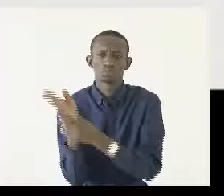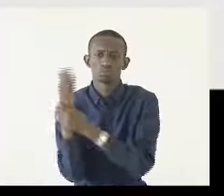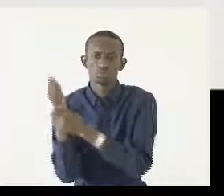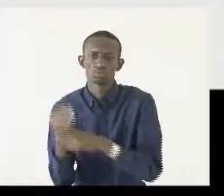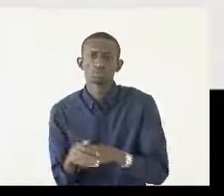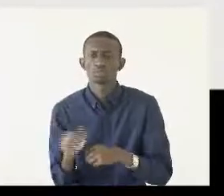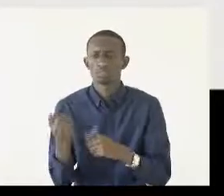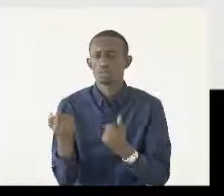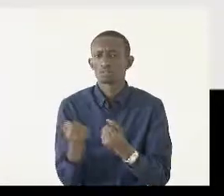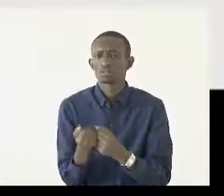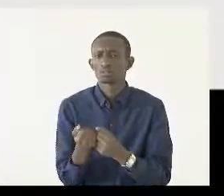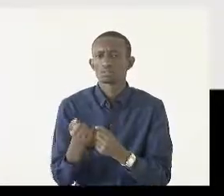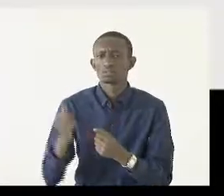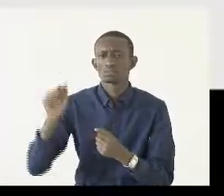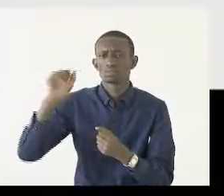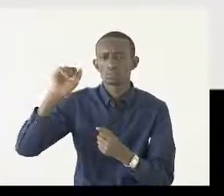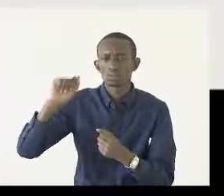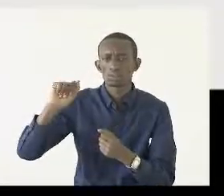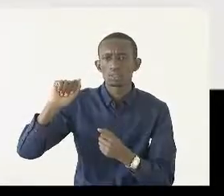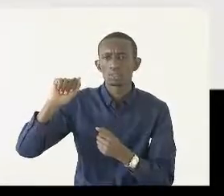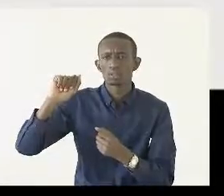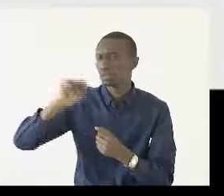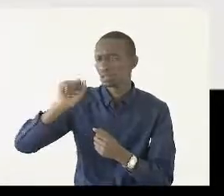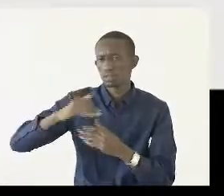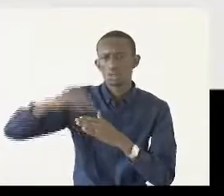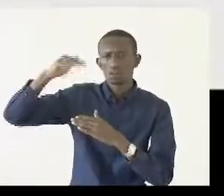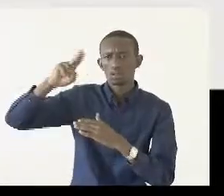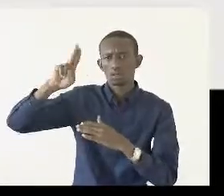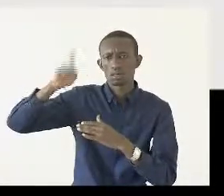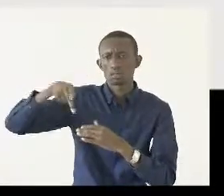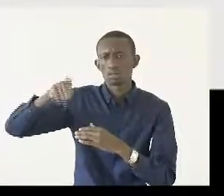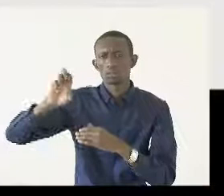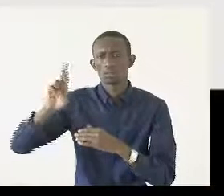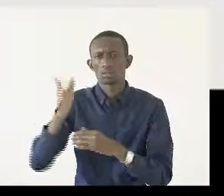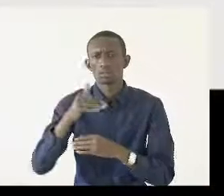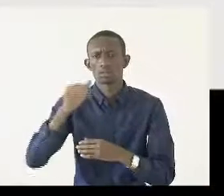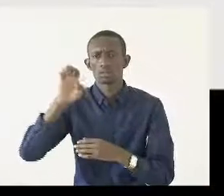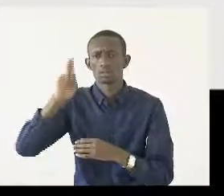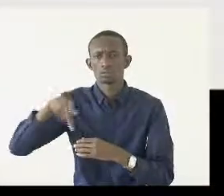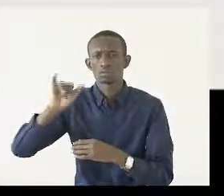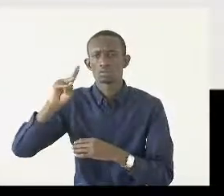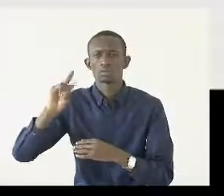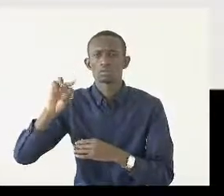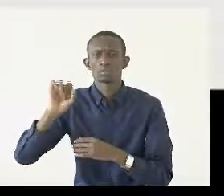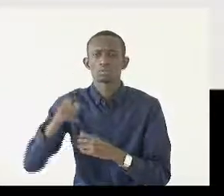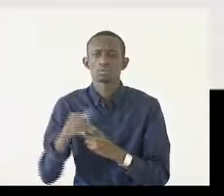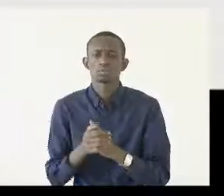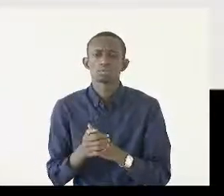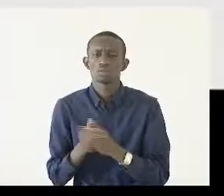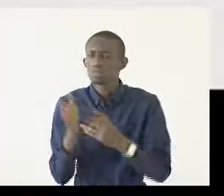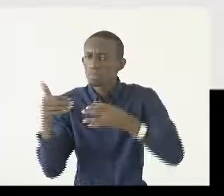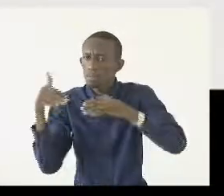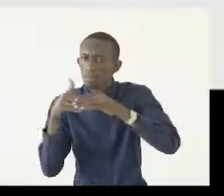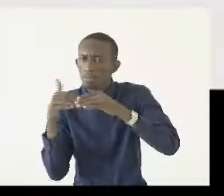epidermis. This is the epidermis. Upper epidermis protects these cells which are inside the leaf. What we call,